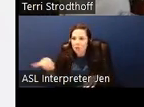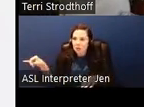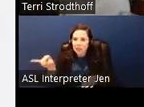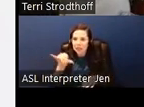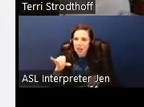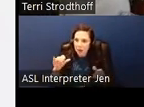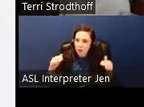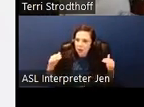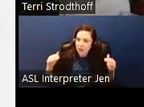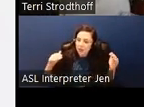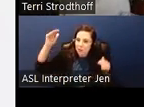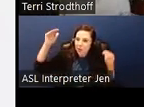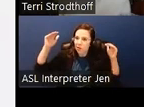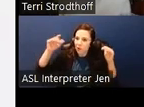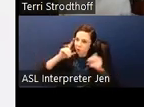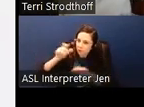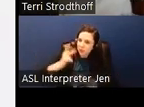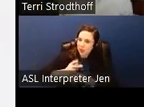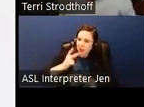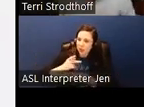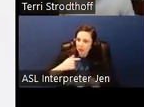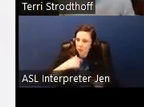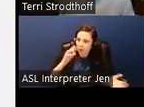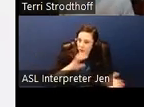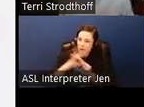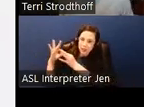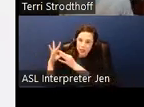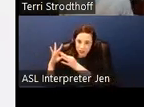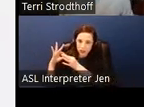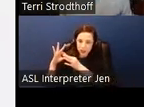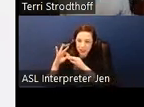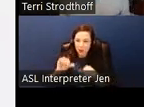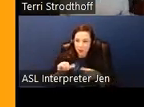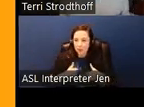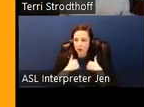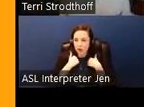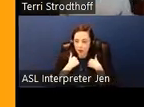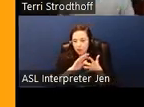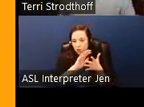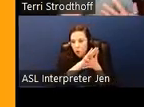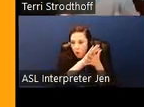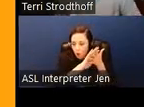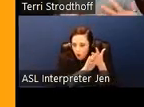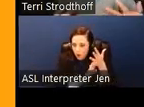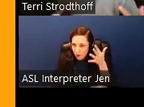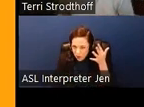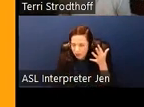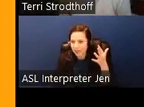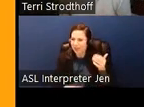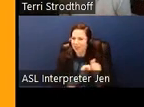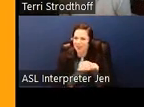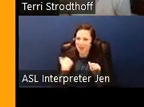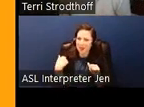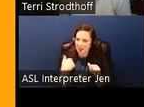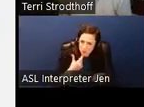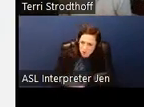to make sure that I keep the attachment of the people who I need to survive? So all of these are the ways that we